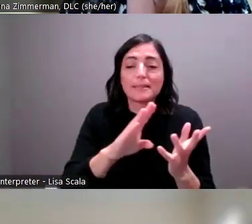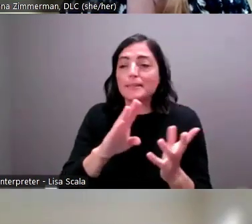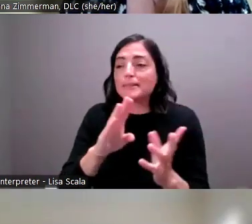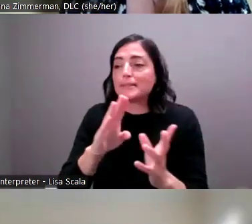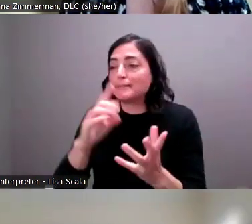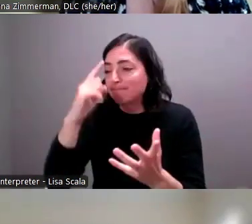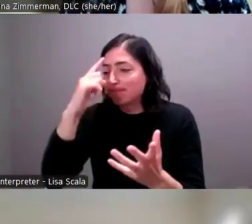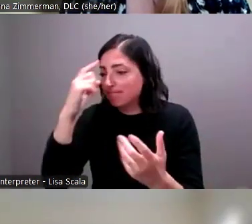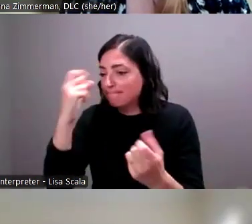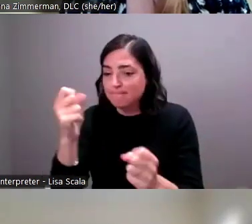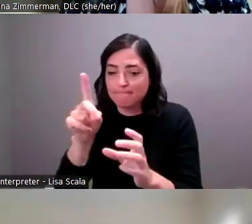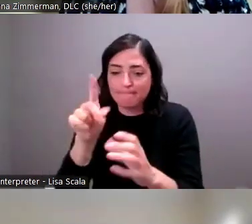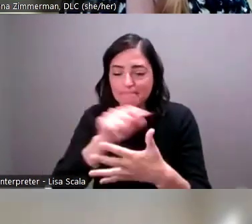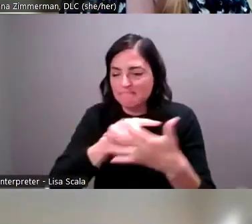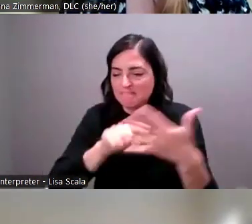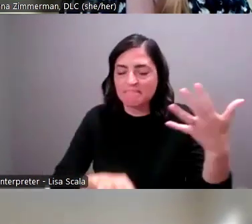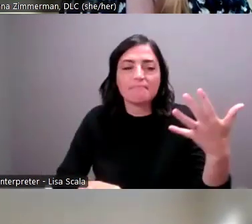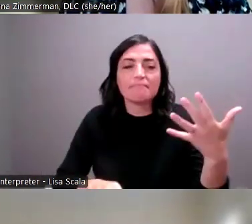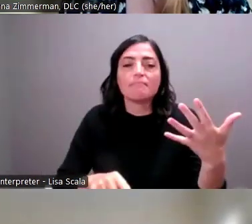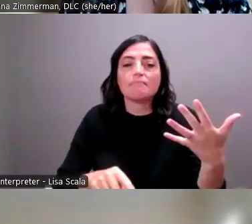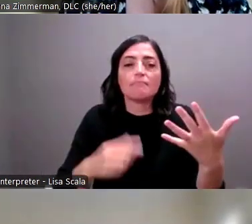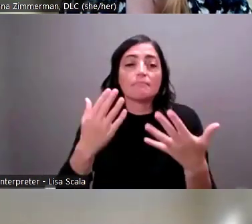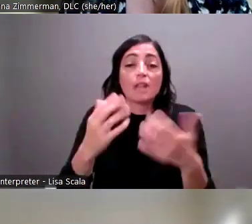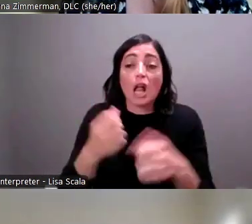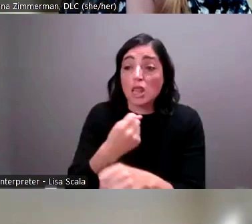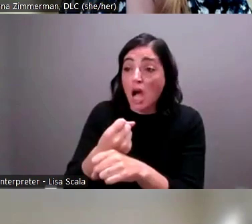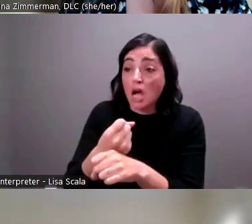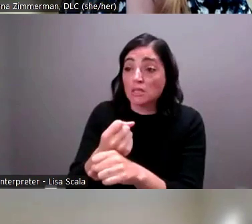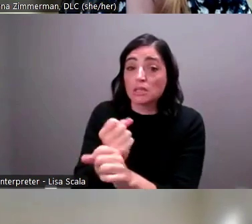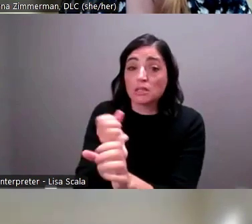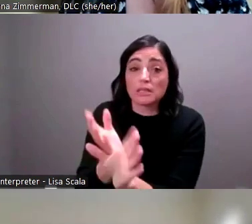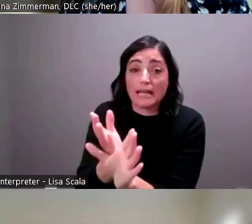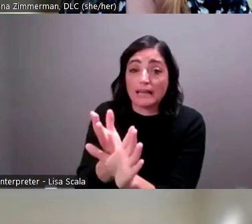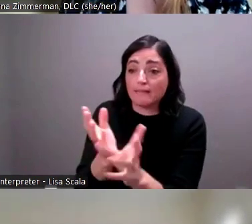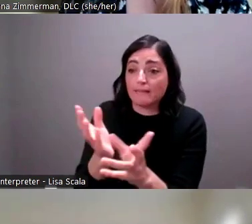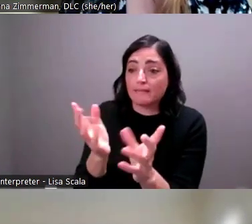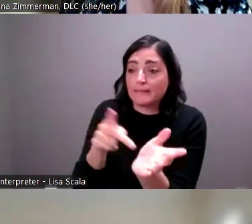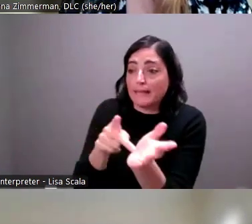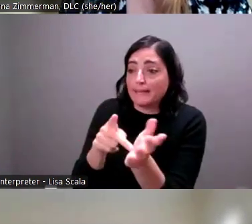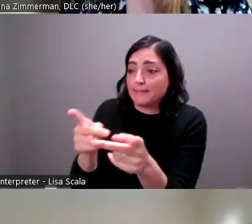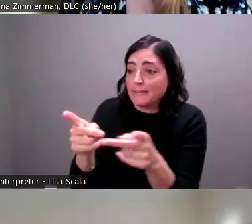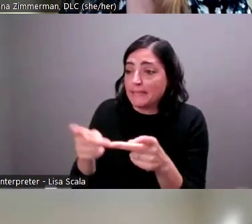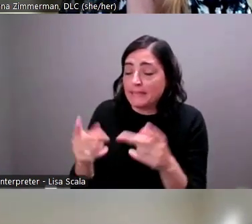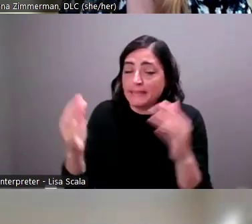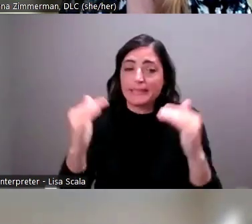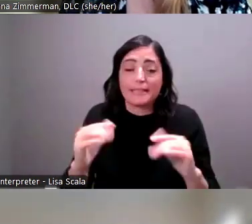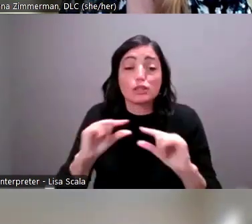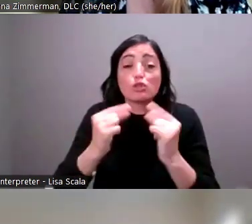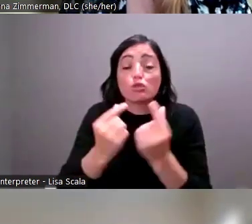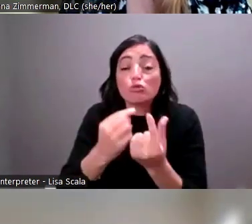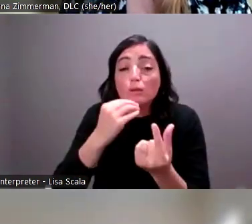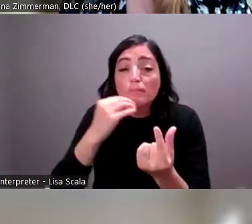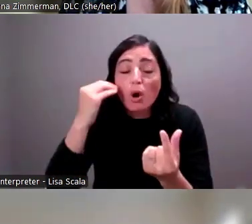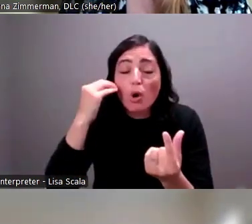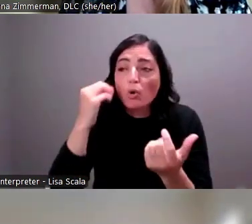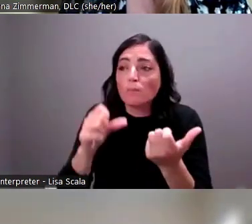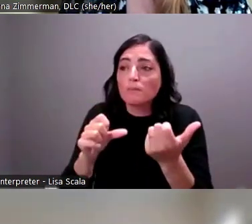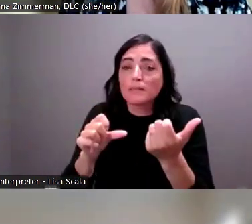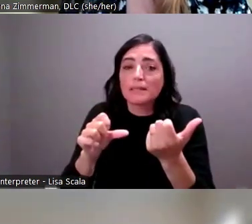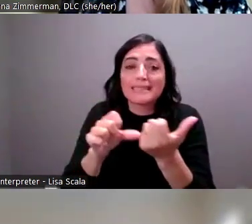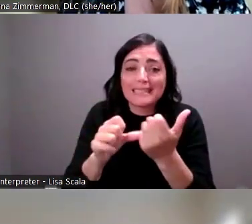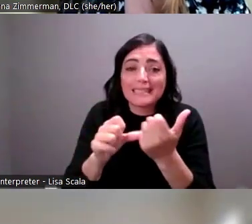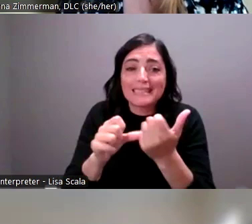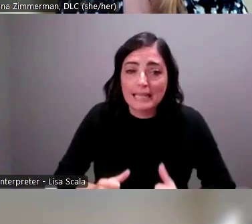psychiatric disabilities, locked psych facilities, group homes, assisted